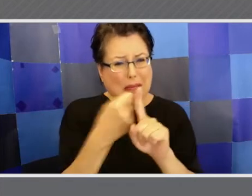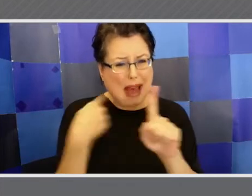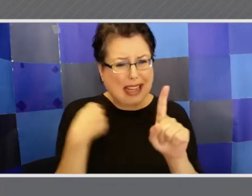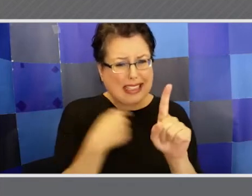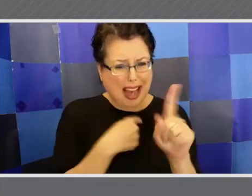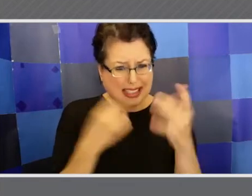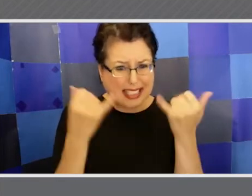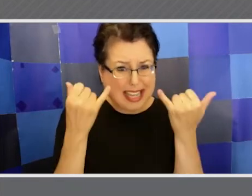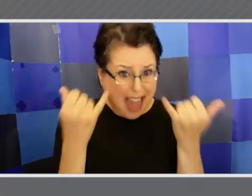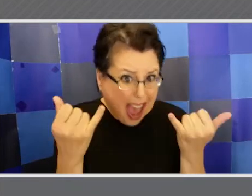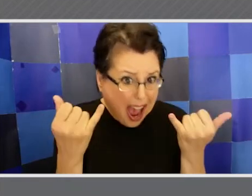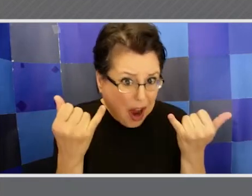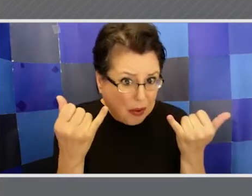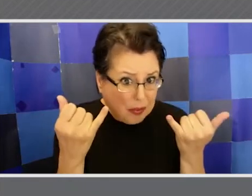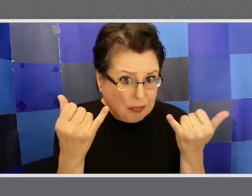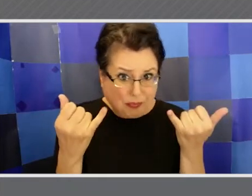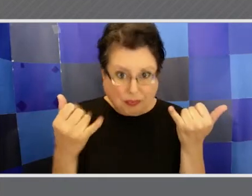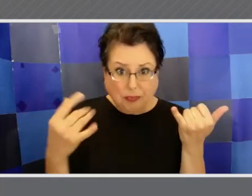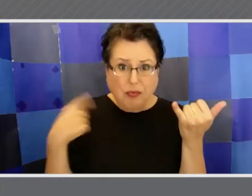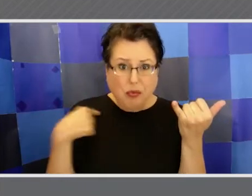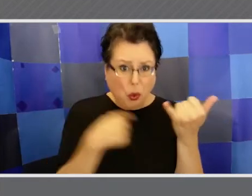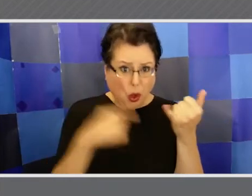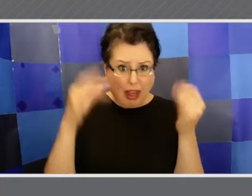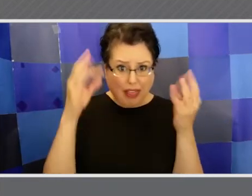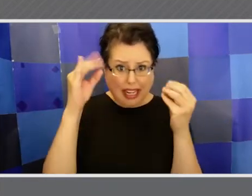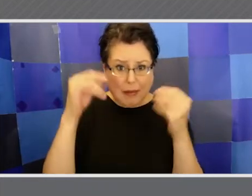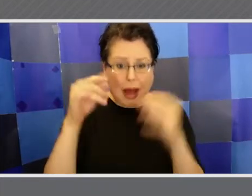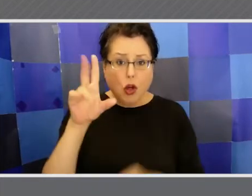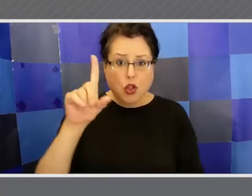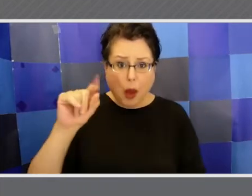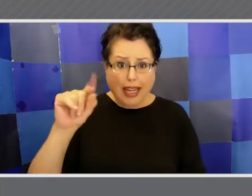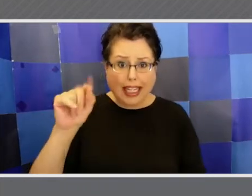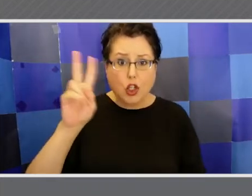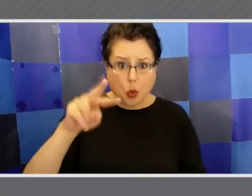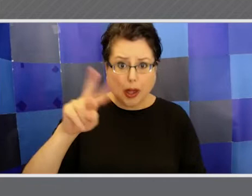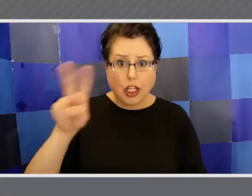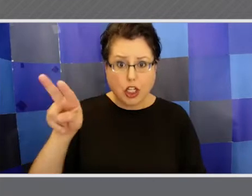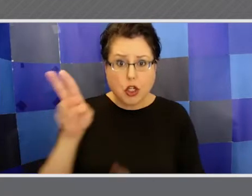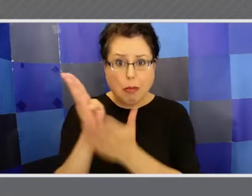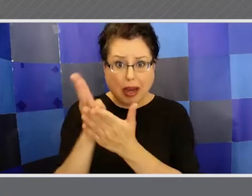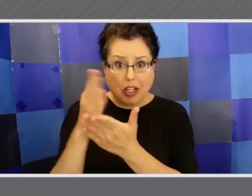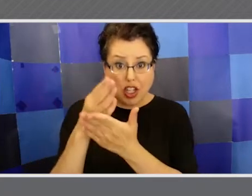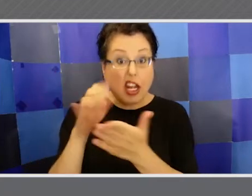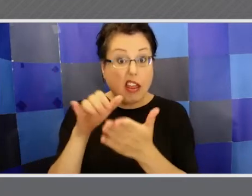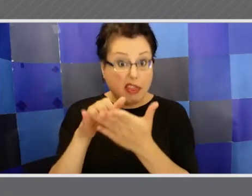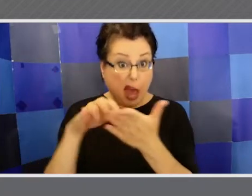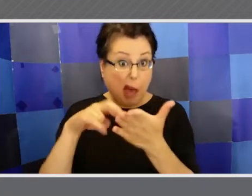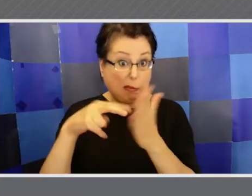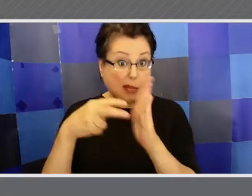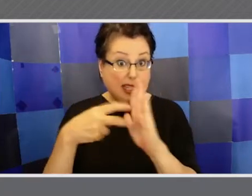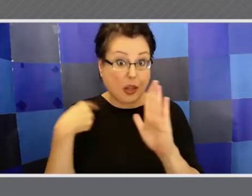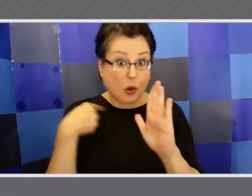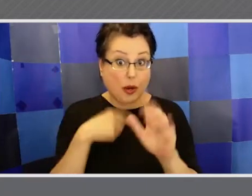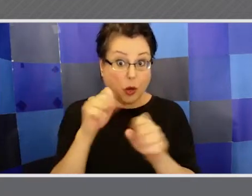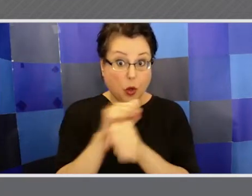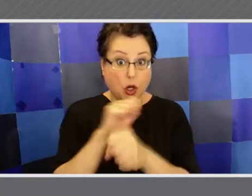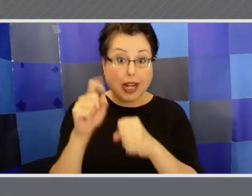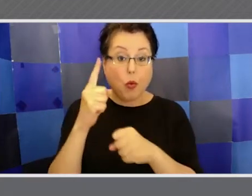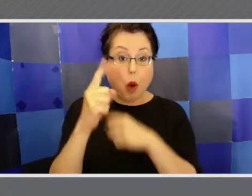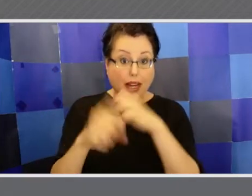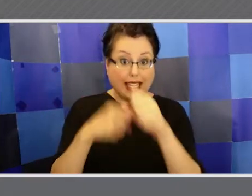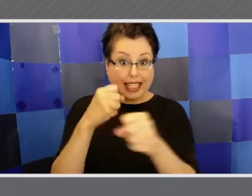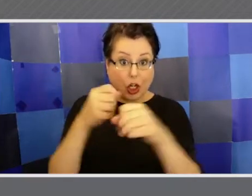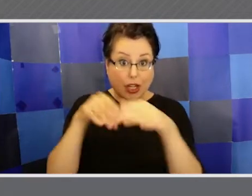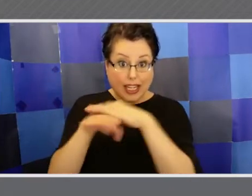So we're thinking about the 2022 budget, and that implies that we're working a year into the future. So